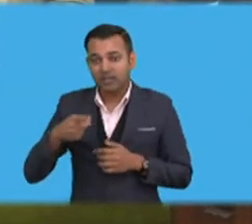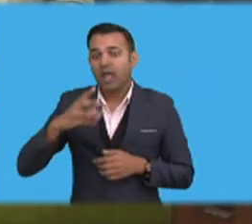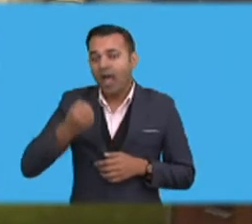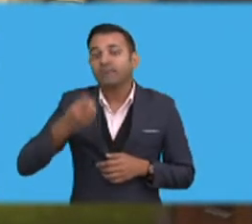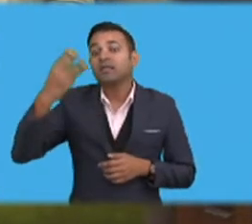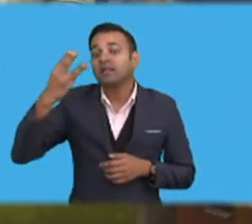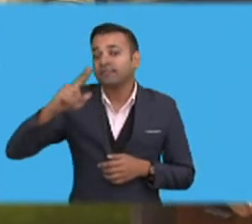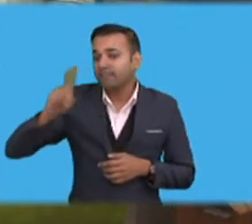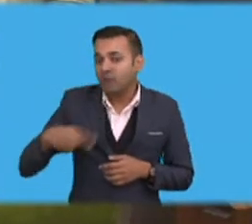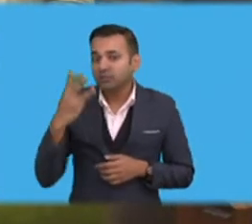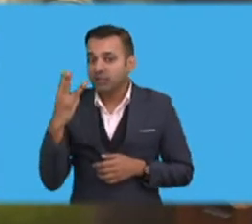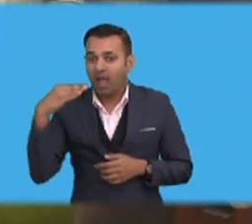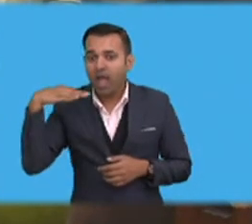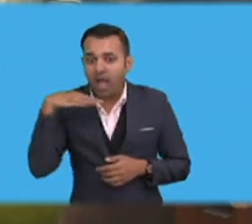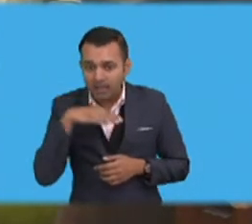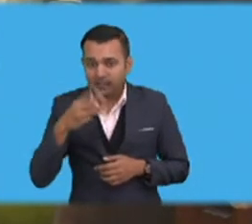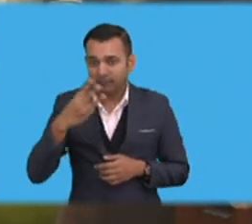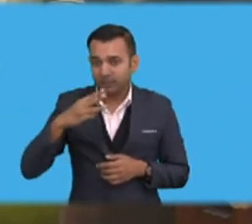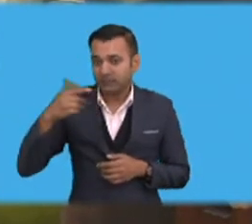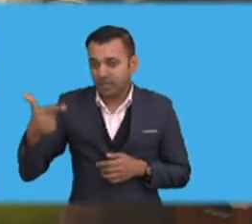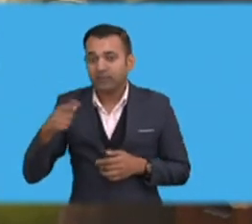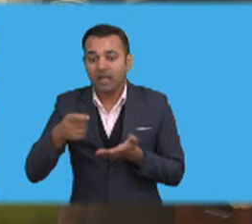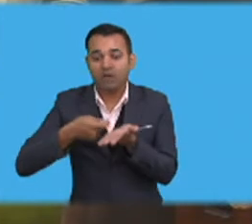13,347 motor vehicle levies paid, totaling